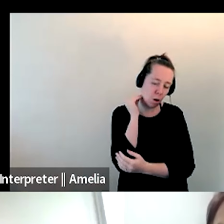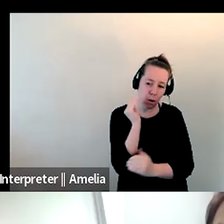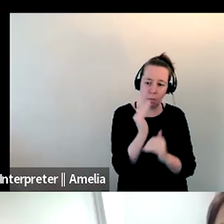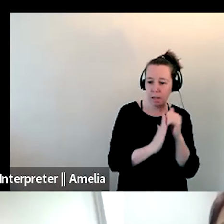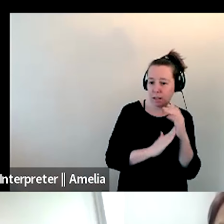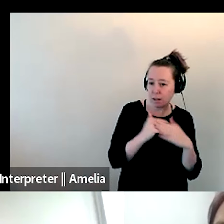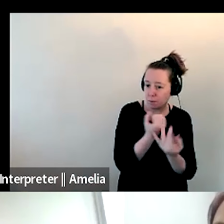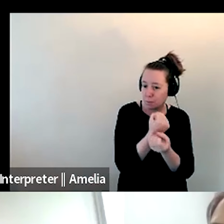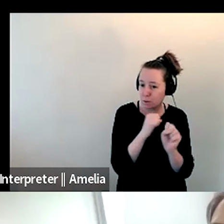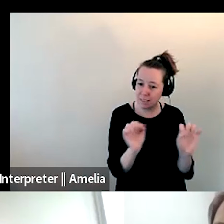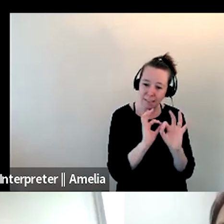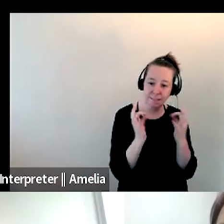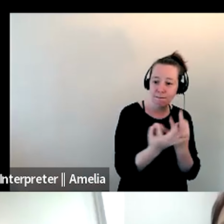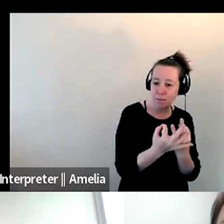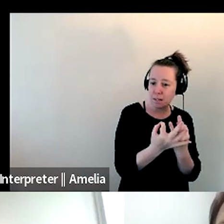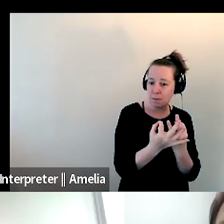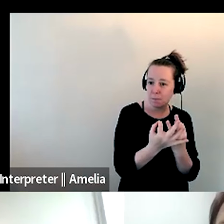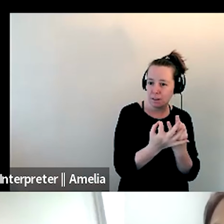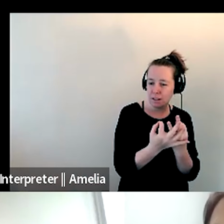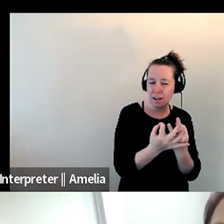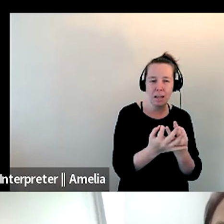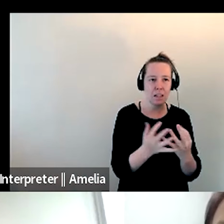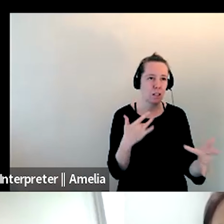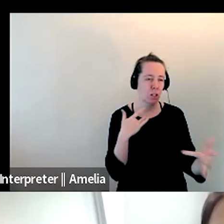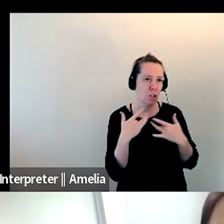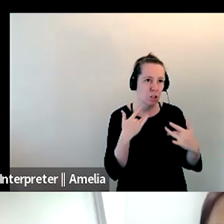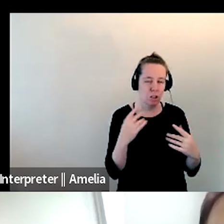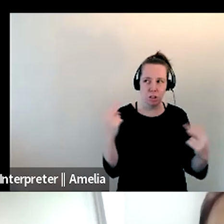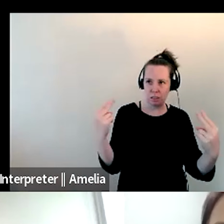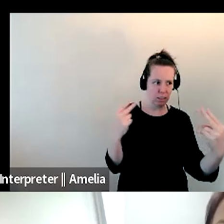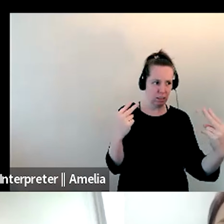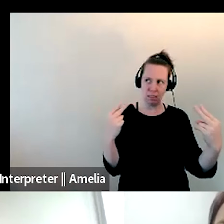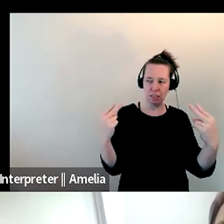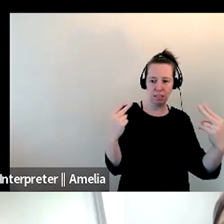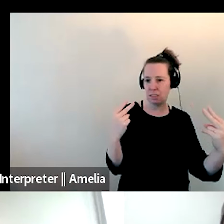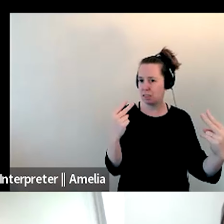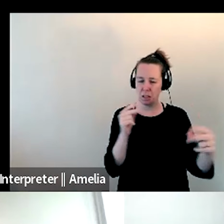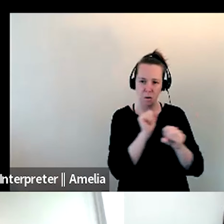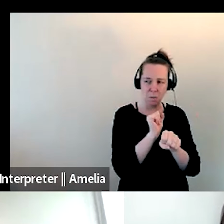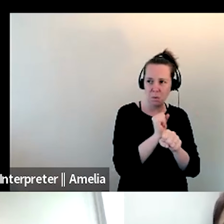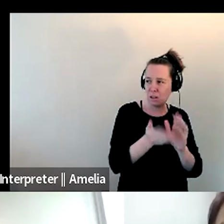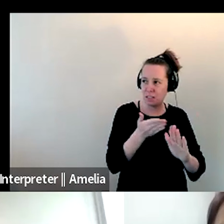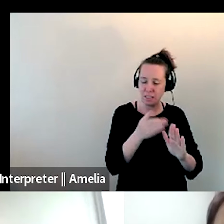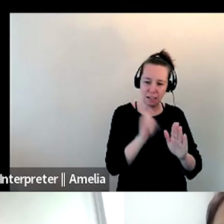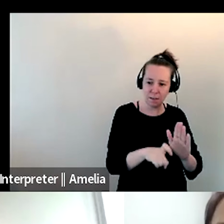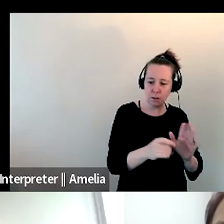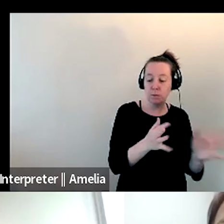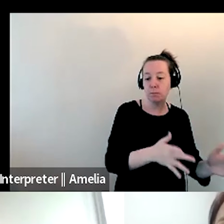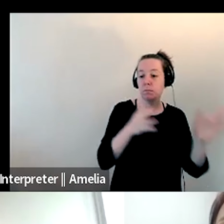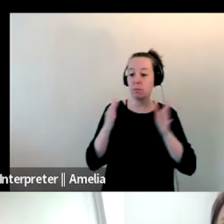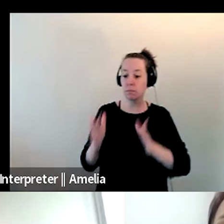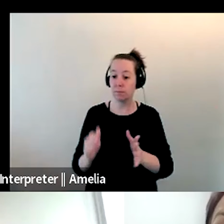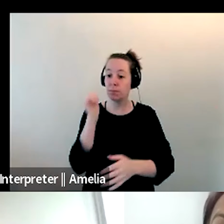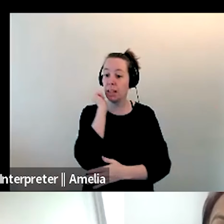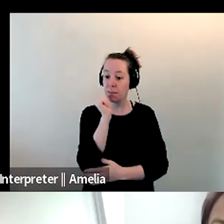ones and your family, you were not worried about being judged and observed by others. And then your everyday persona, that's what